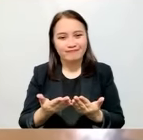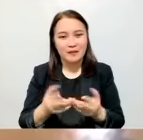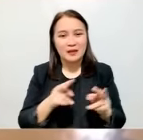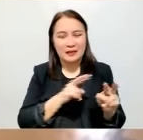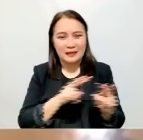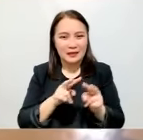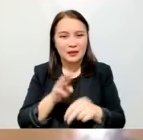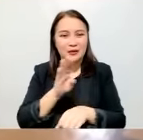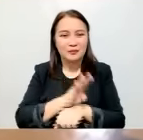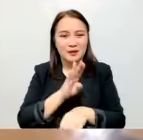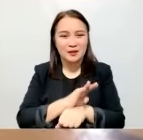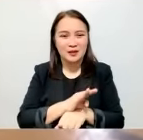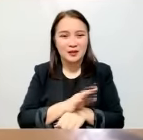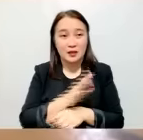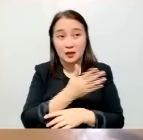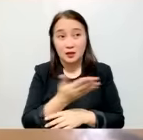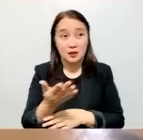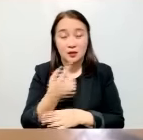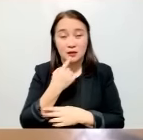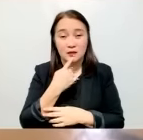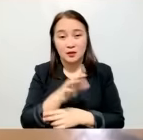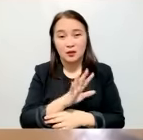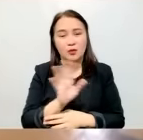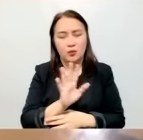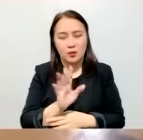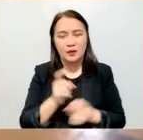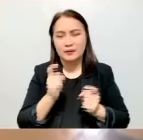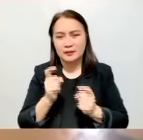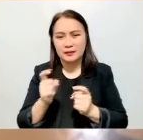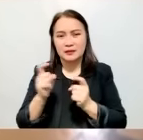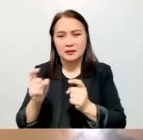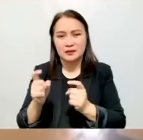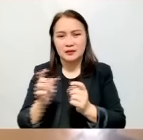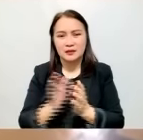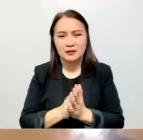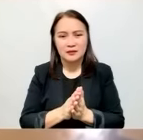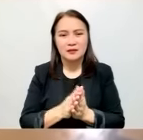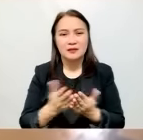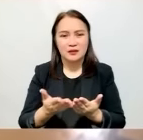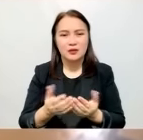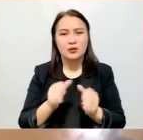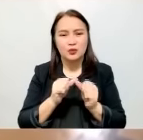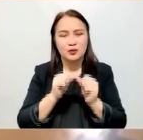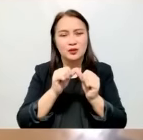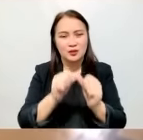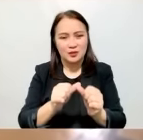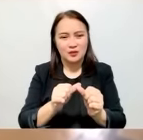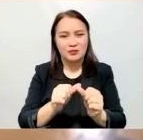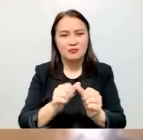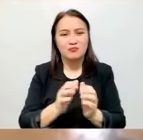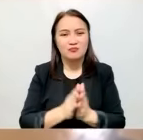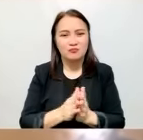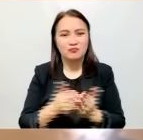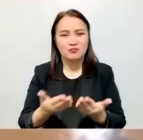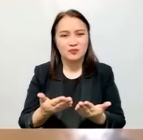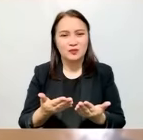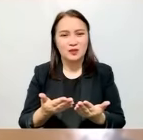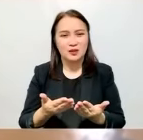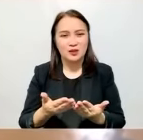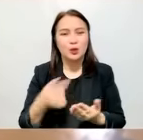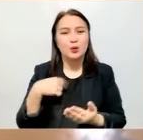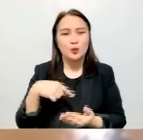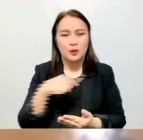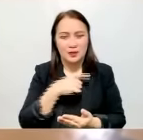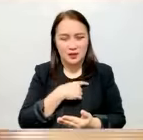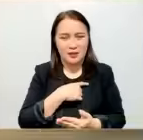telling the guys, we're not going to rush, we're not going to shortcut, we're not going to do things in a hurried manner. We're going to make sure we take our time